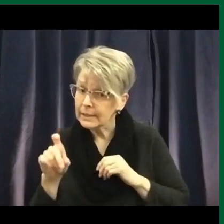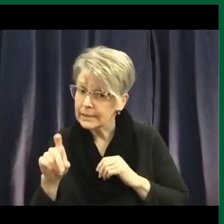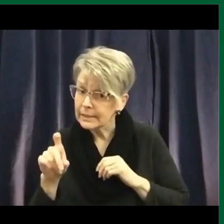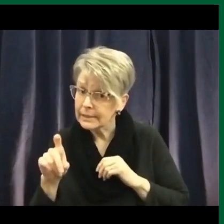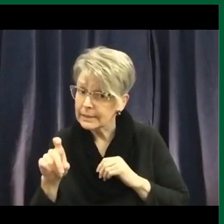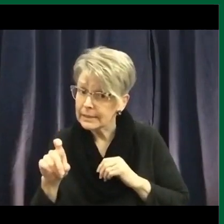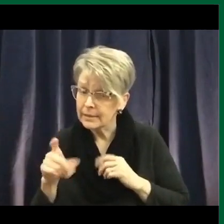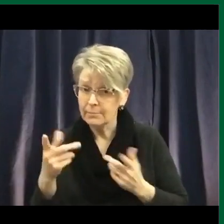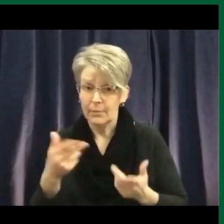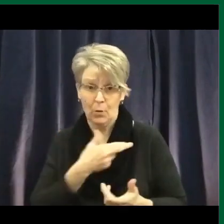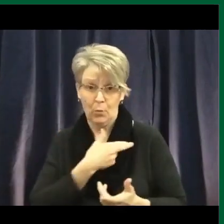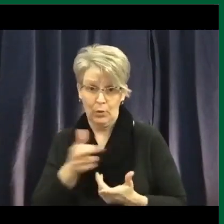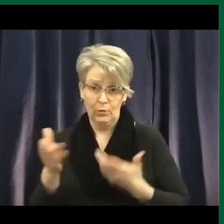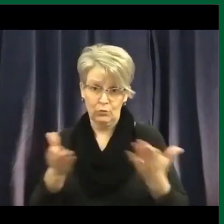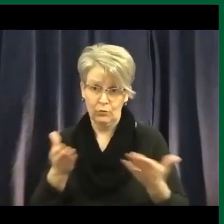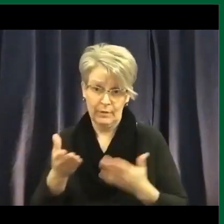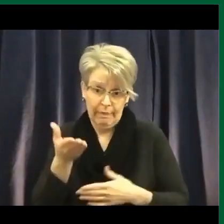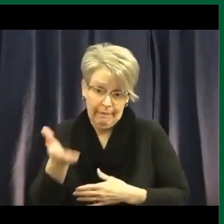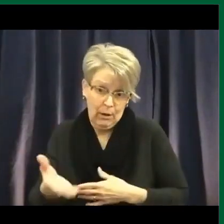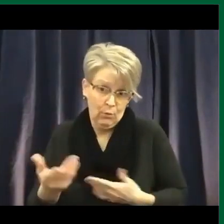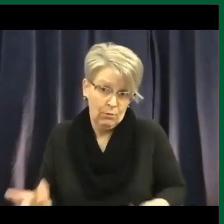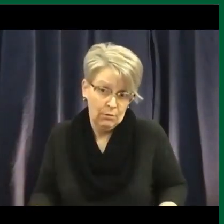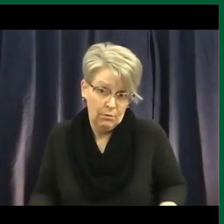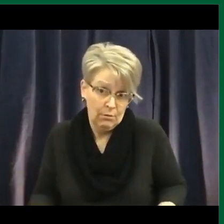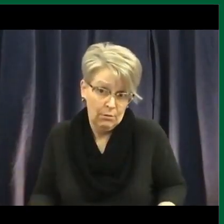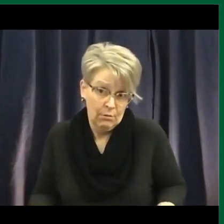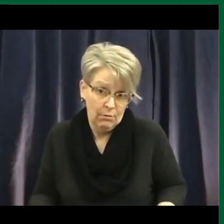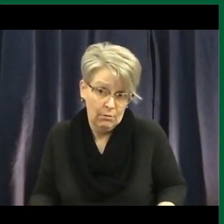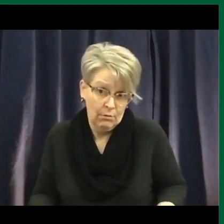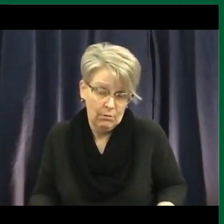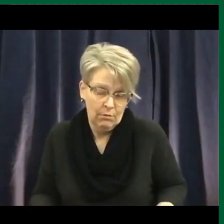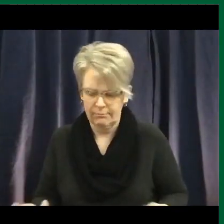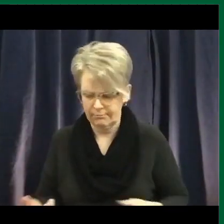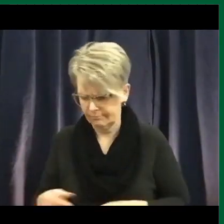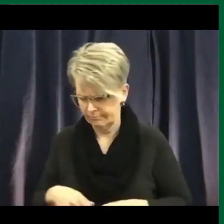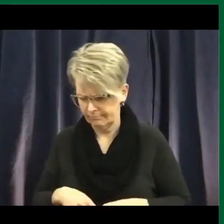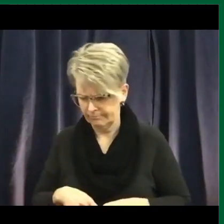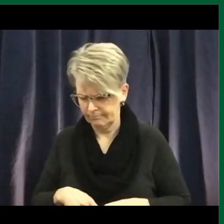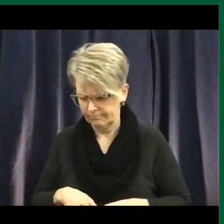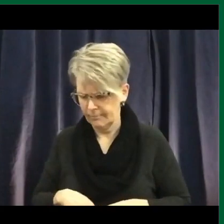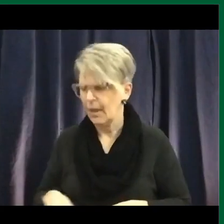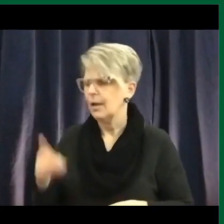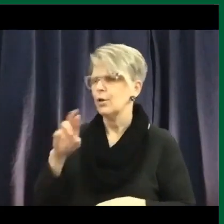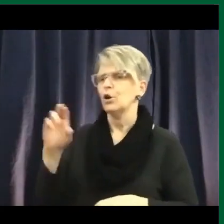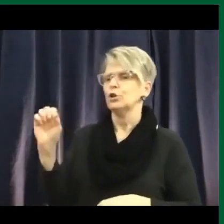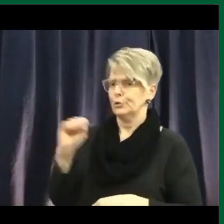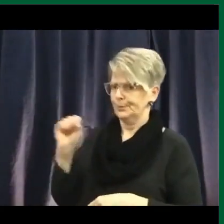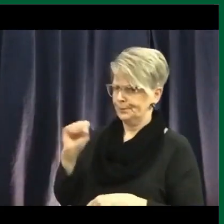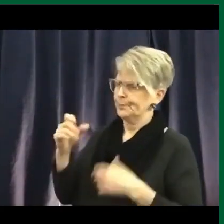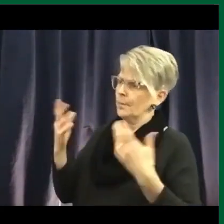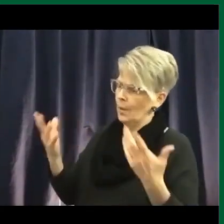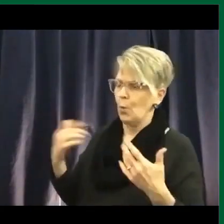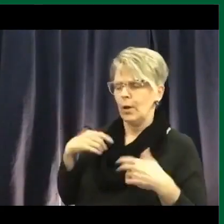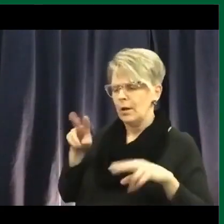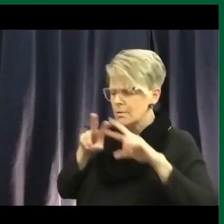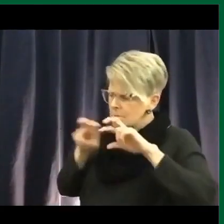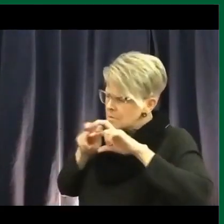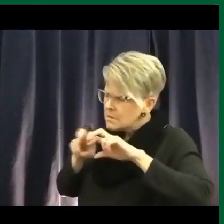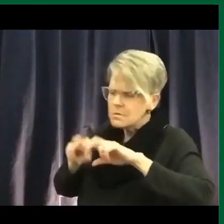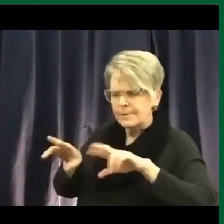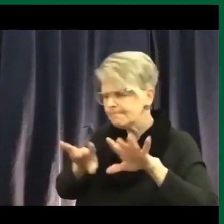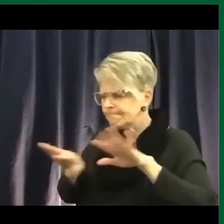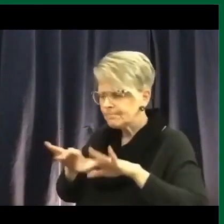services involved? I think at this point all of that is being reviewed, And, I think we need to reemphasize